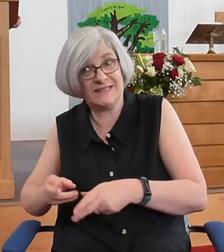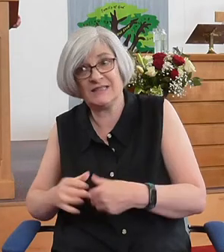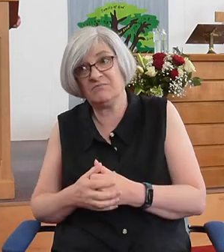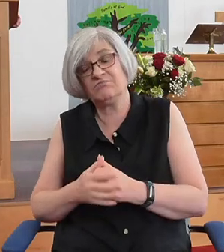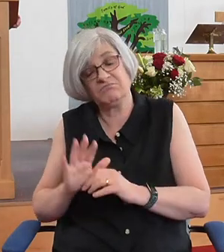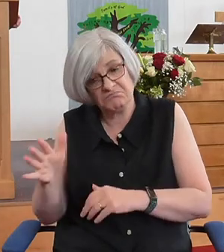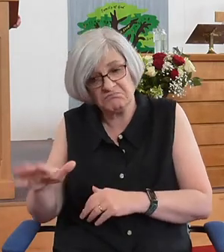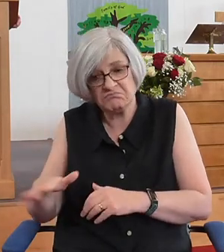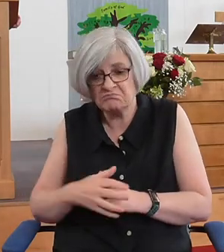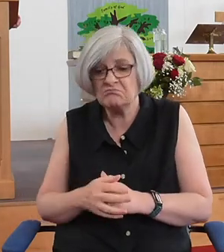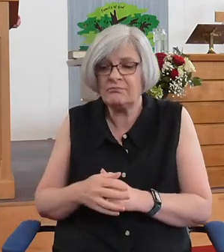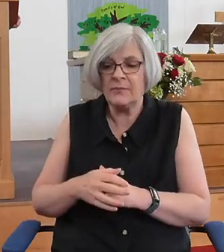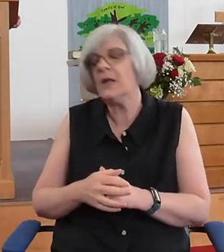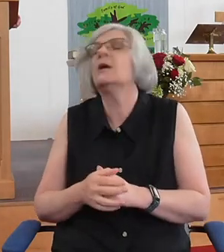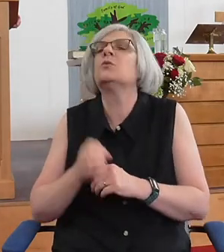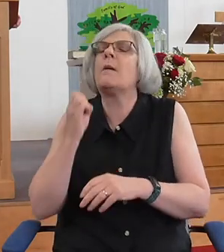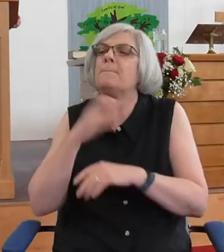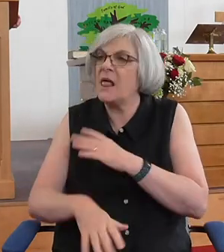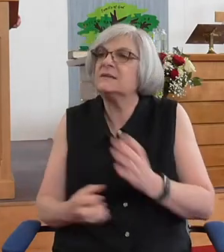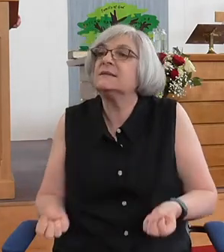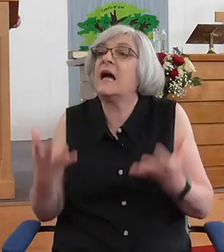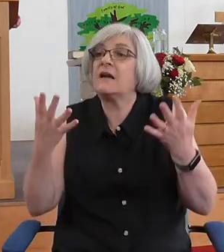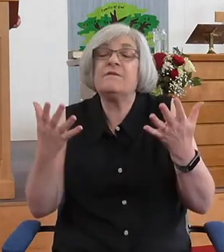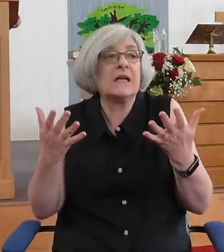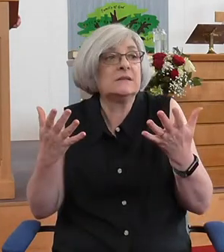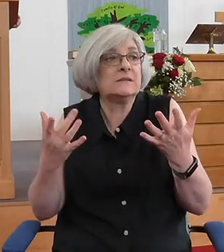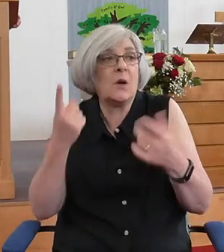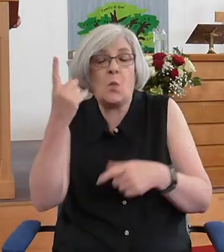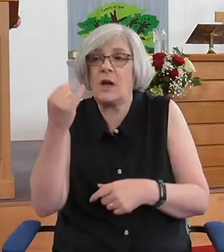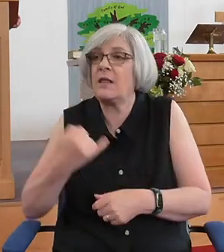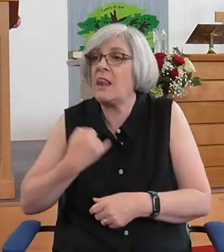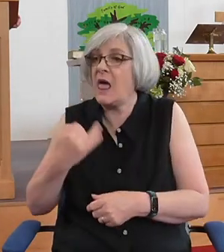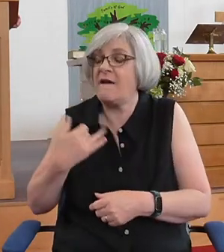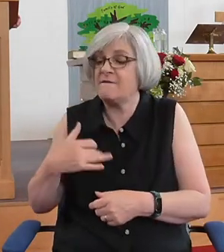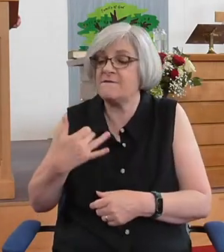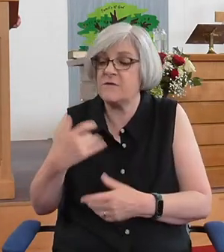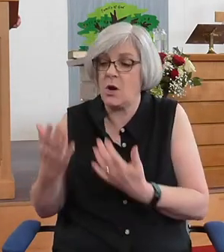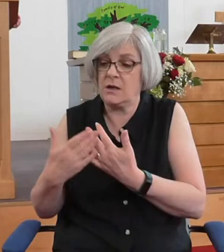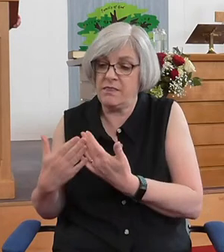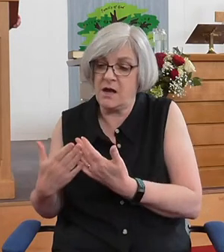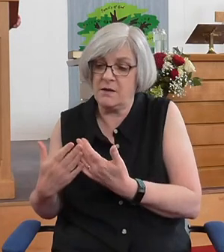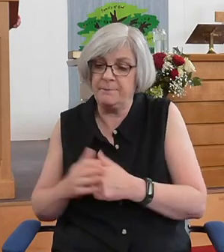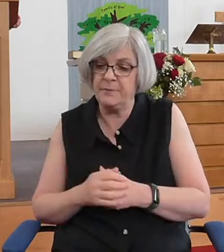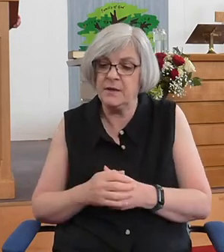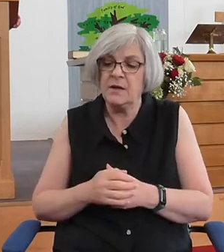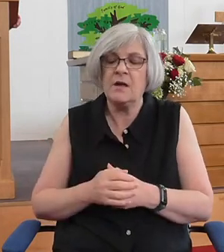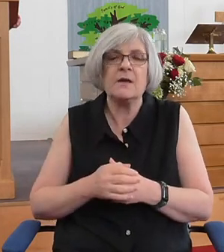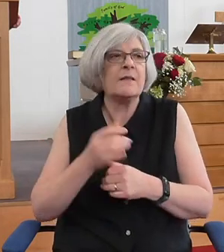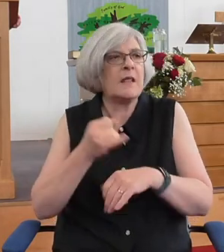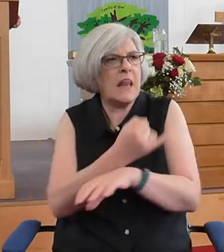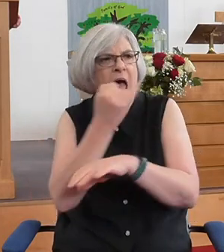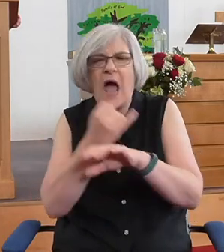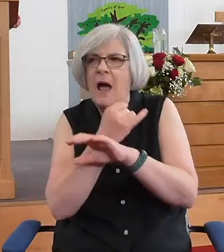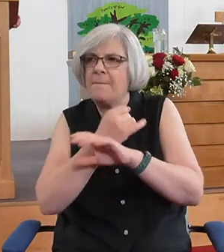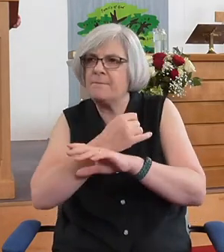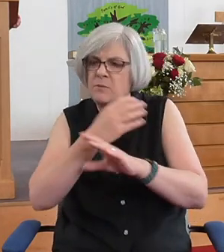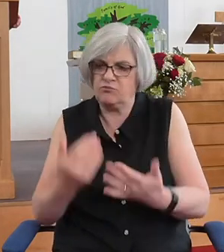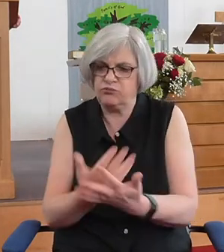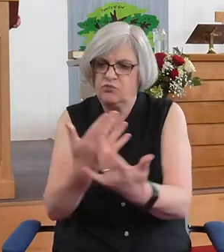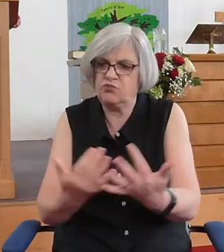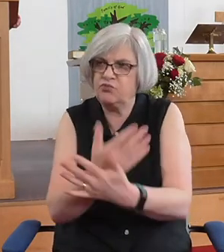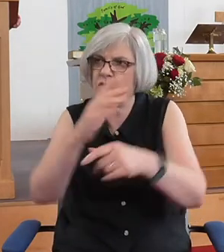It was to be a blood sacrifice, one life for another. The lamb was roasted whole, like shepherds and a